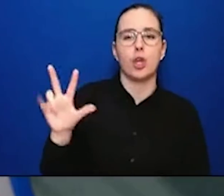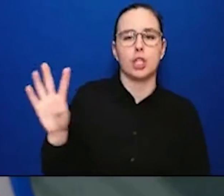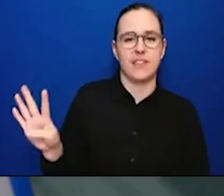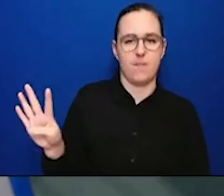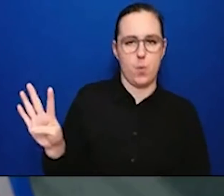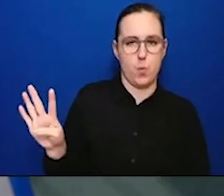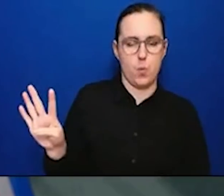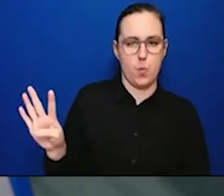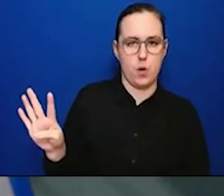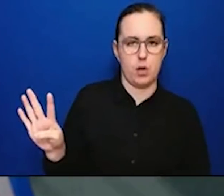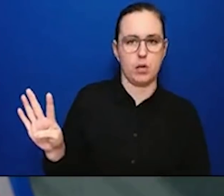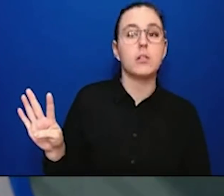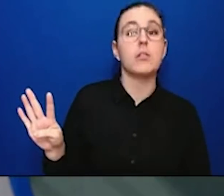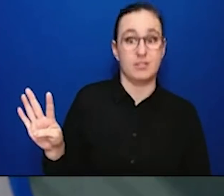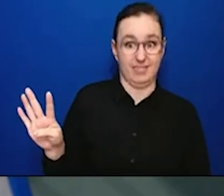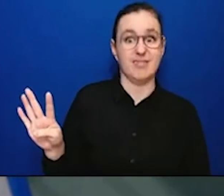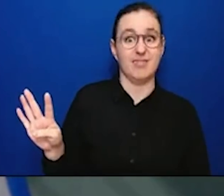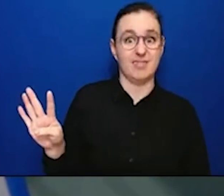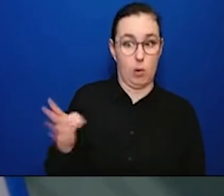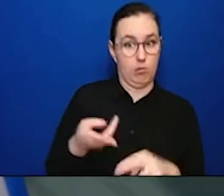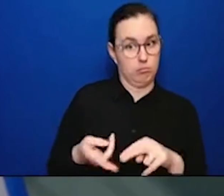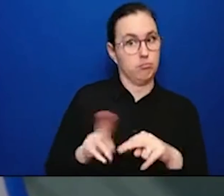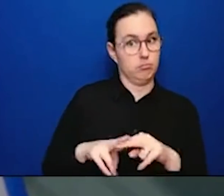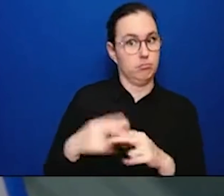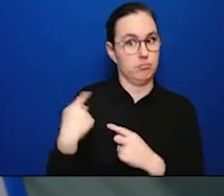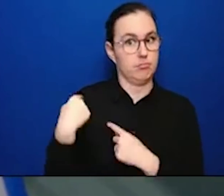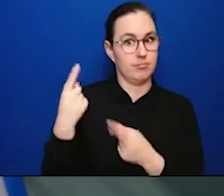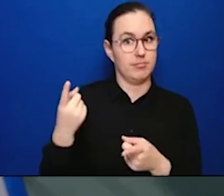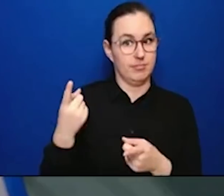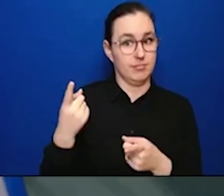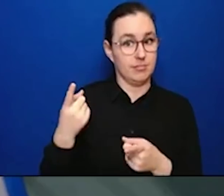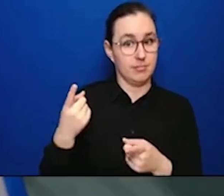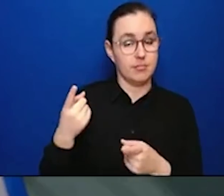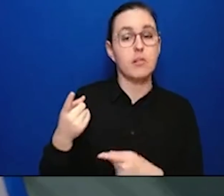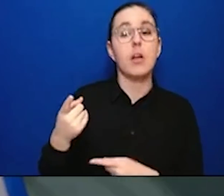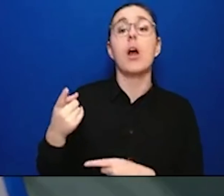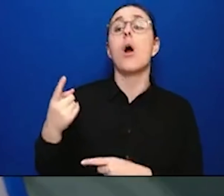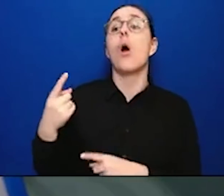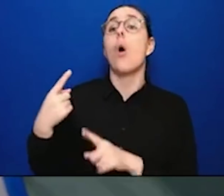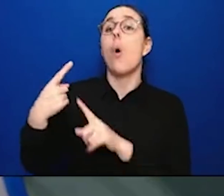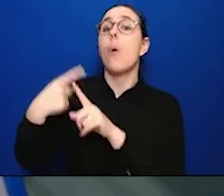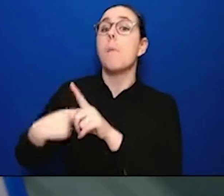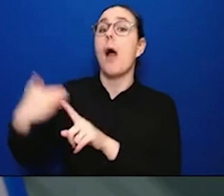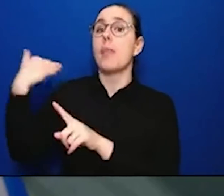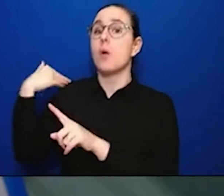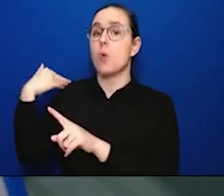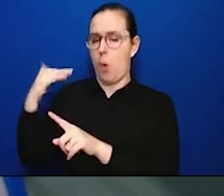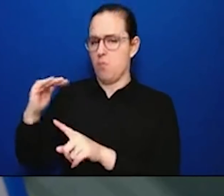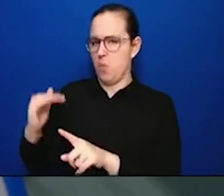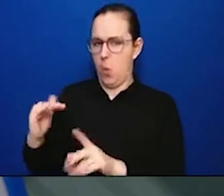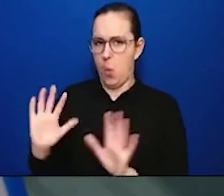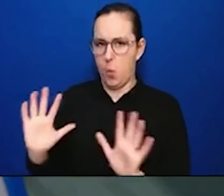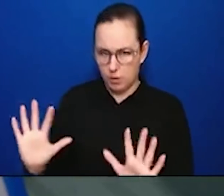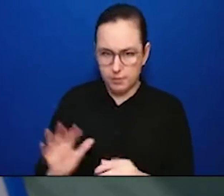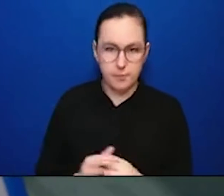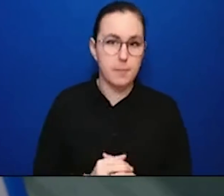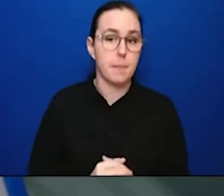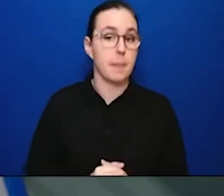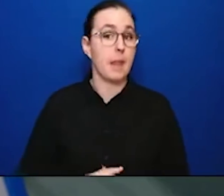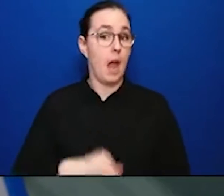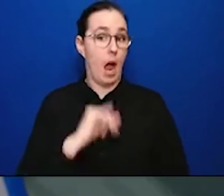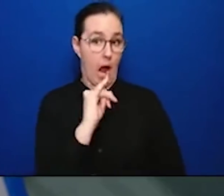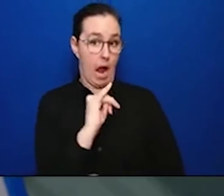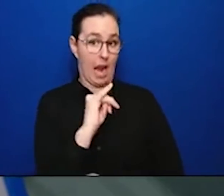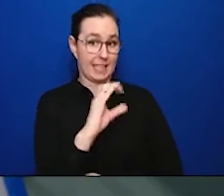of days, and obviously, though, lower than it was, for example, a month ago. In terms of critical care, we have